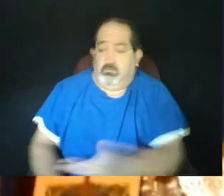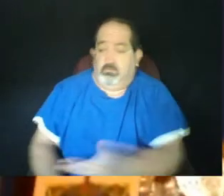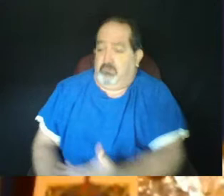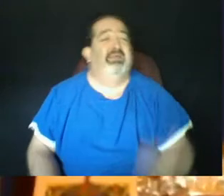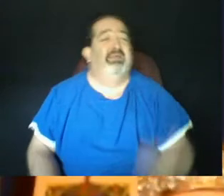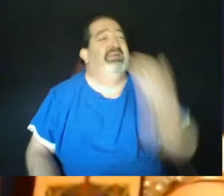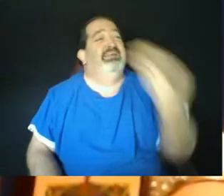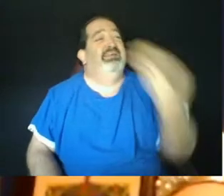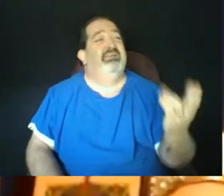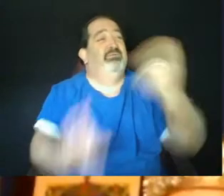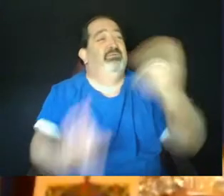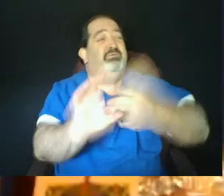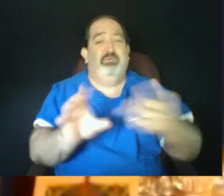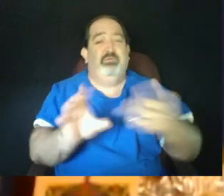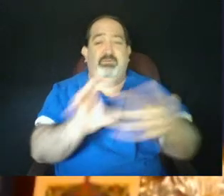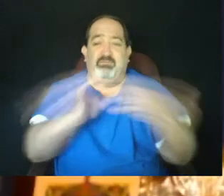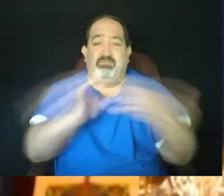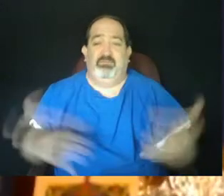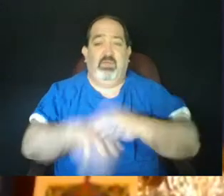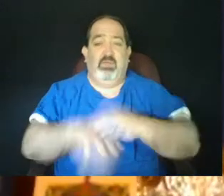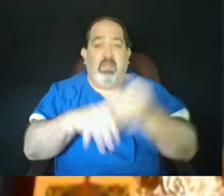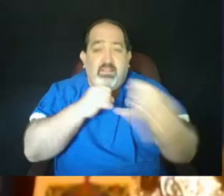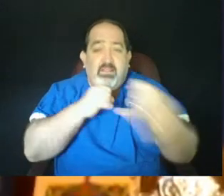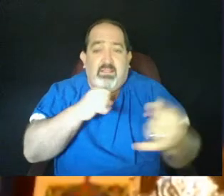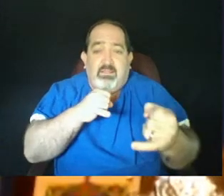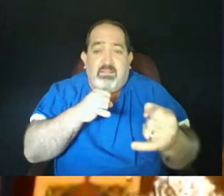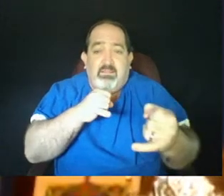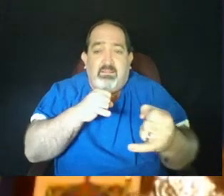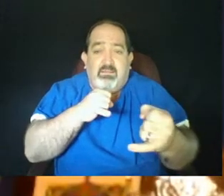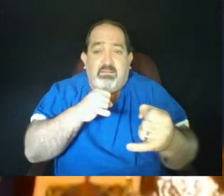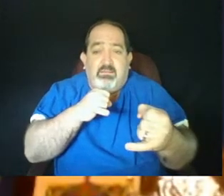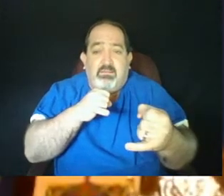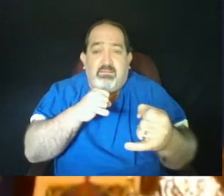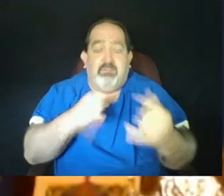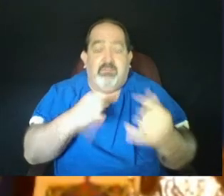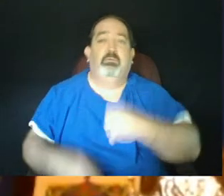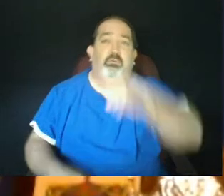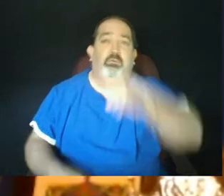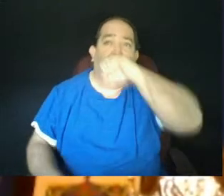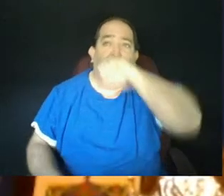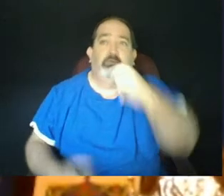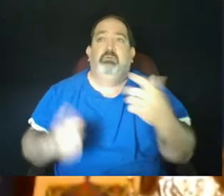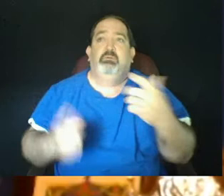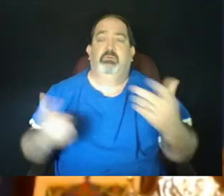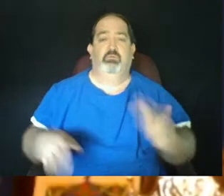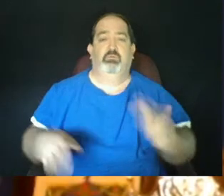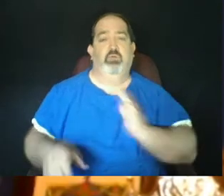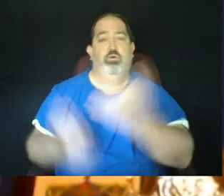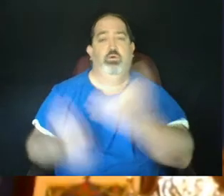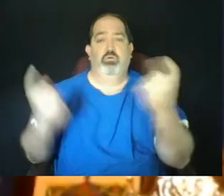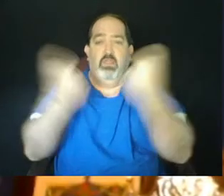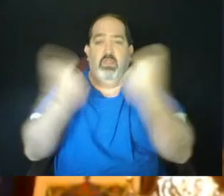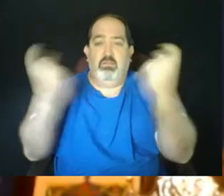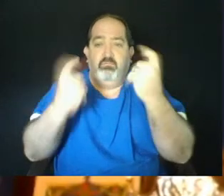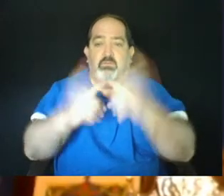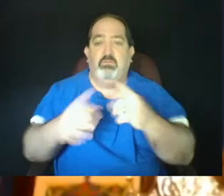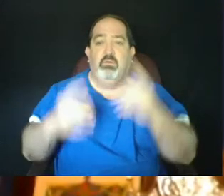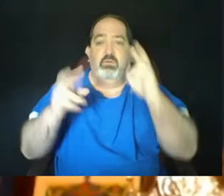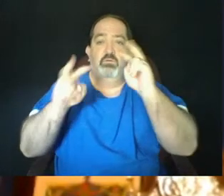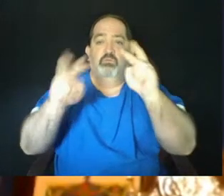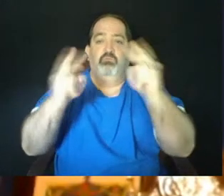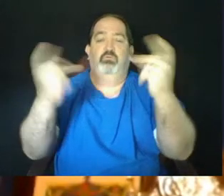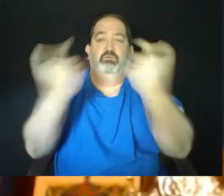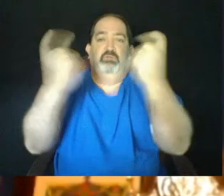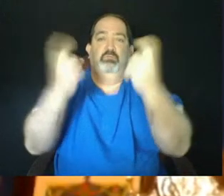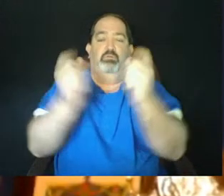Thank you for joining everyone online, and we regret that we were unable to do something in person for our own anniversary, but we look forward to celebrating with